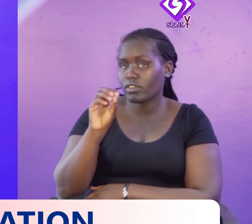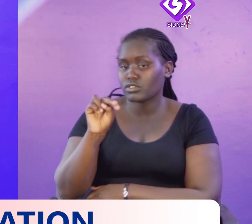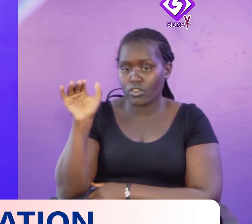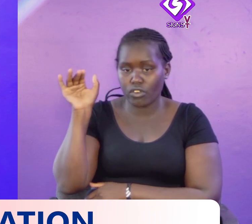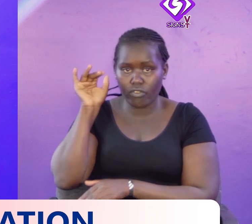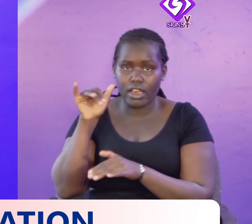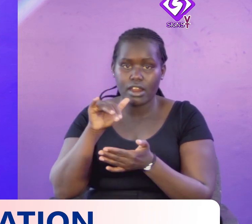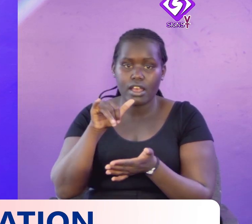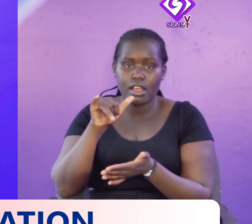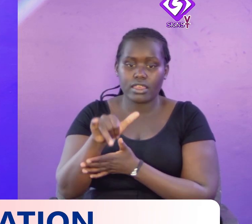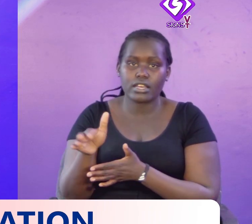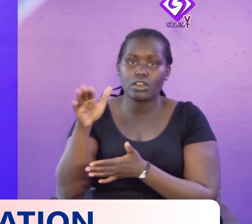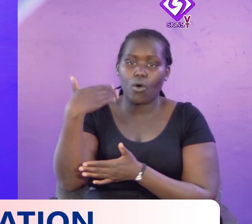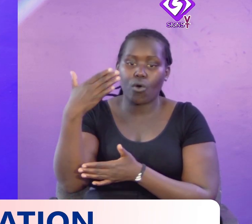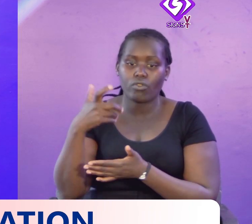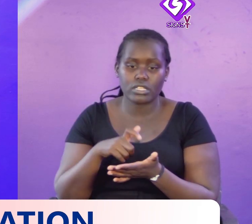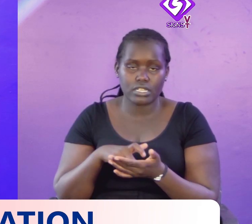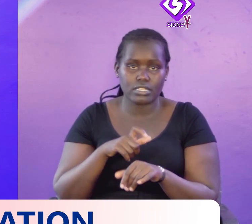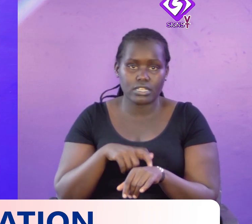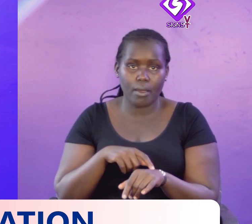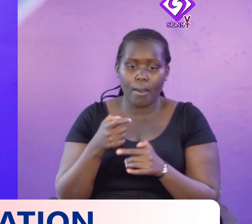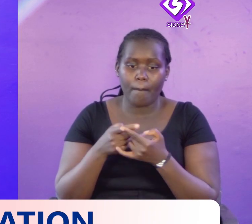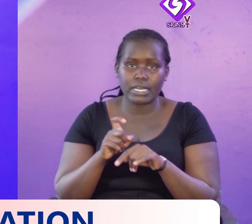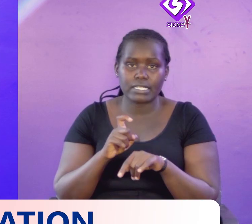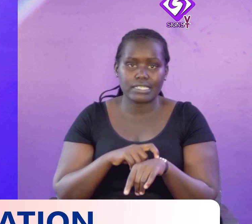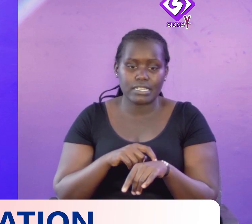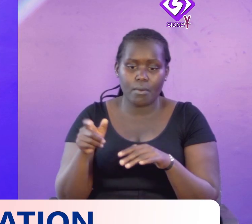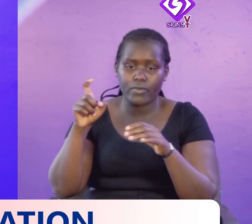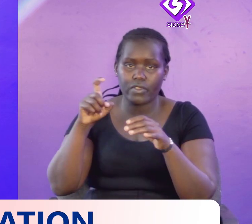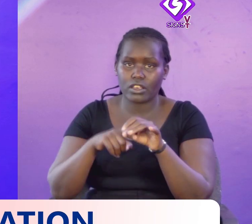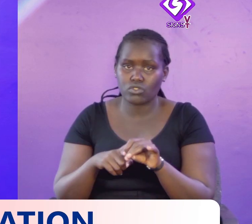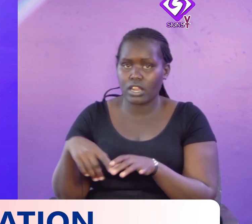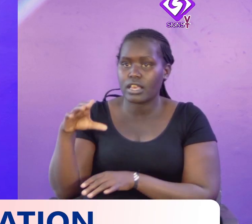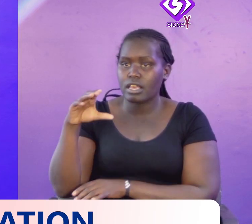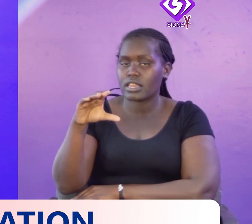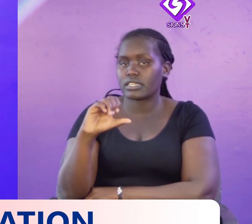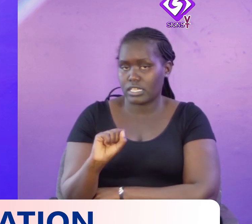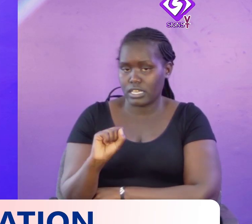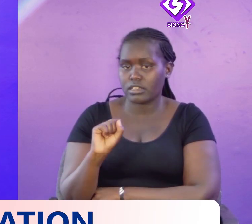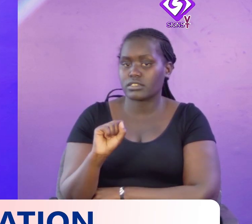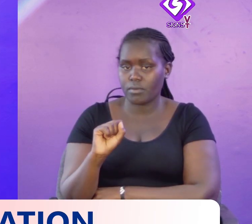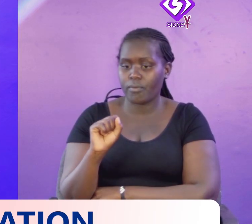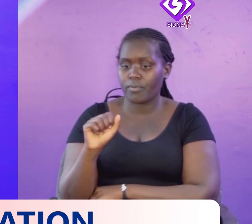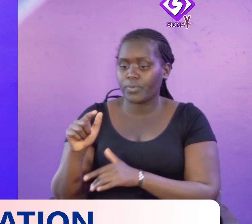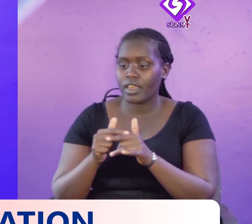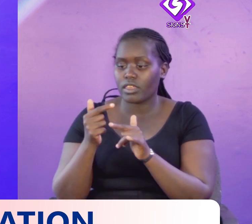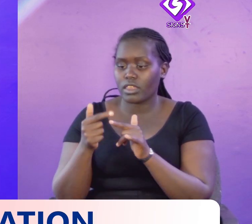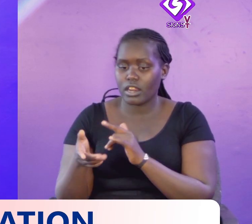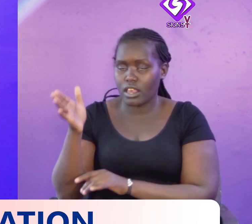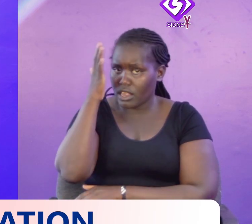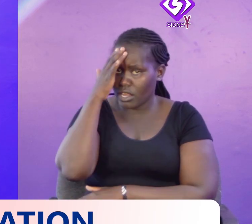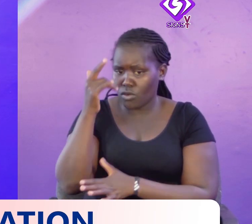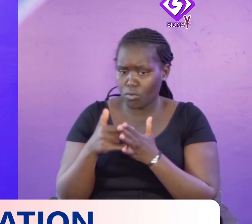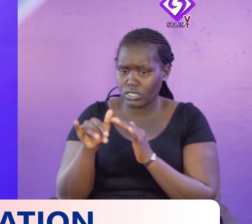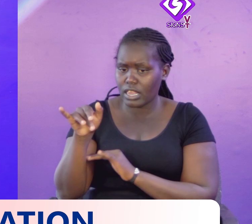But when these governors enter those seats, cabinet secretaries, suddenly they realize that in